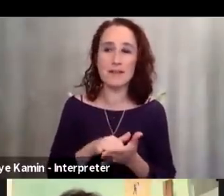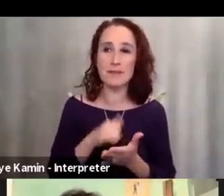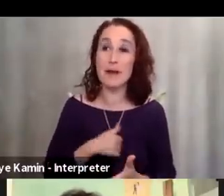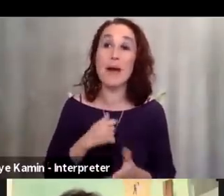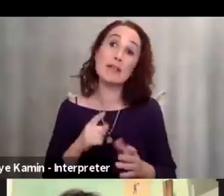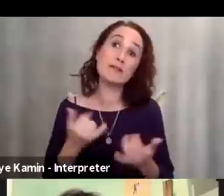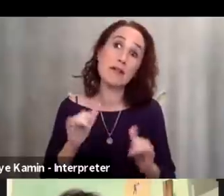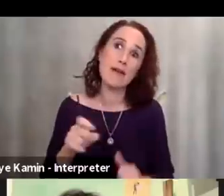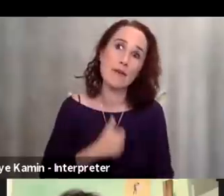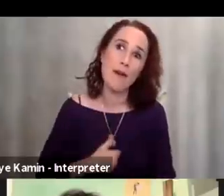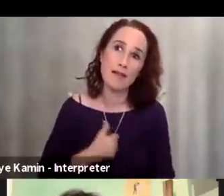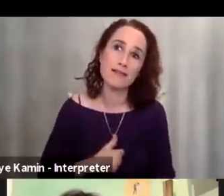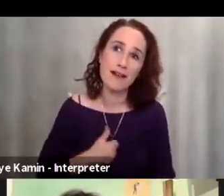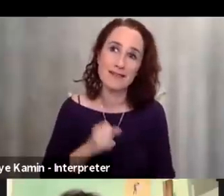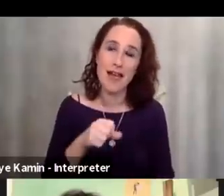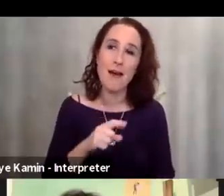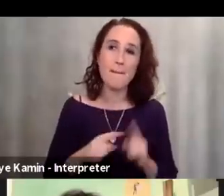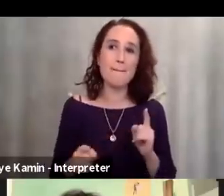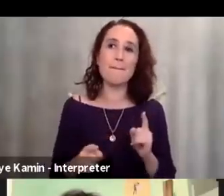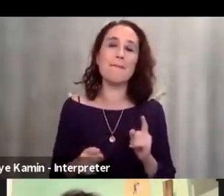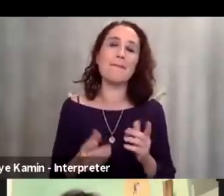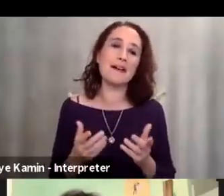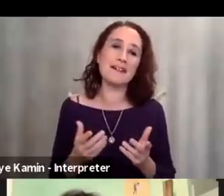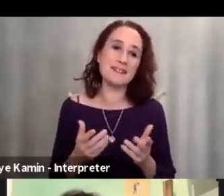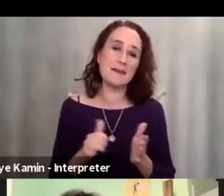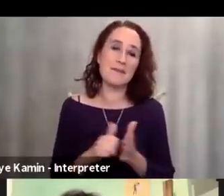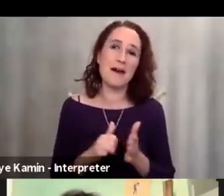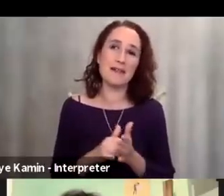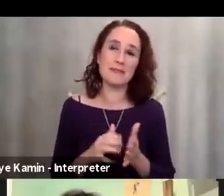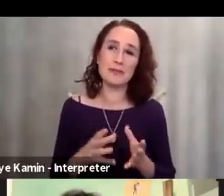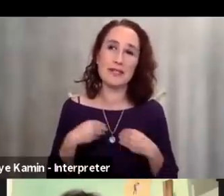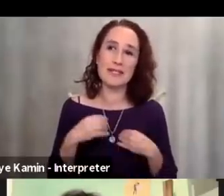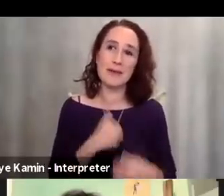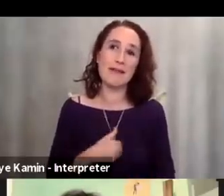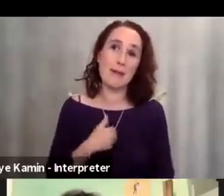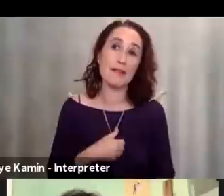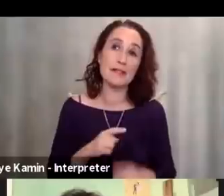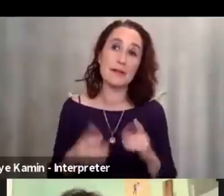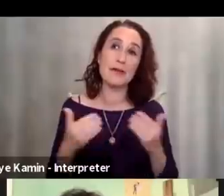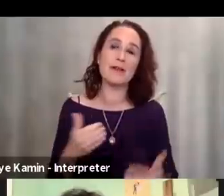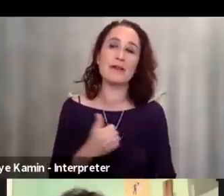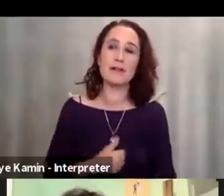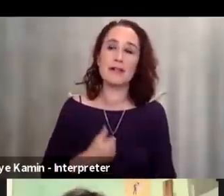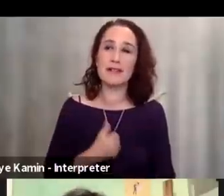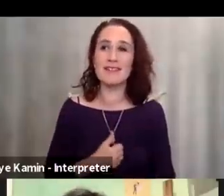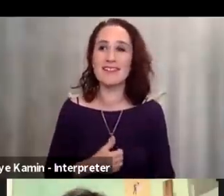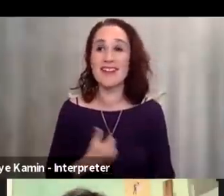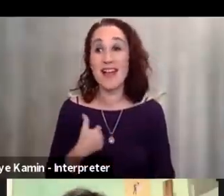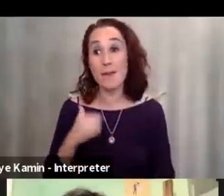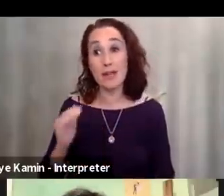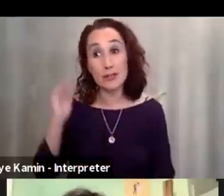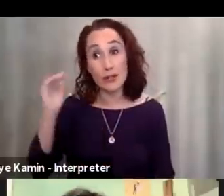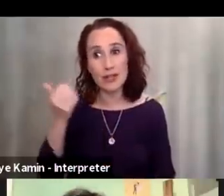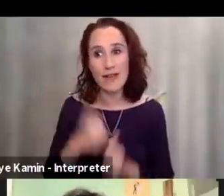that's what growing up is about, is making mistakes. And like, even as an adult, I make one every 15 minutes.